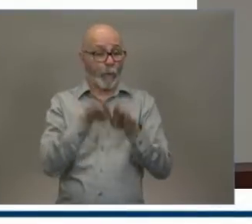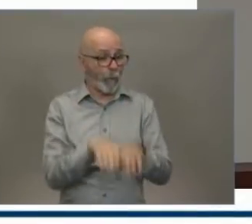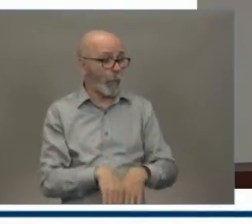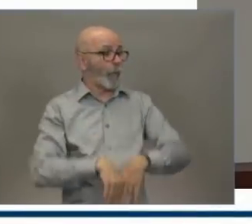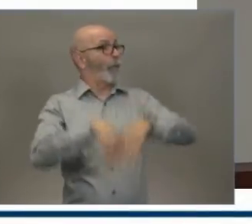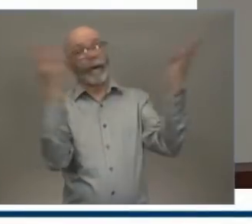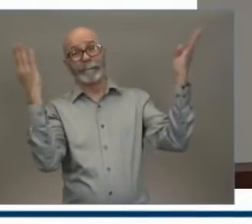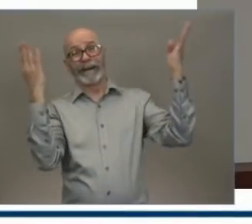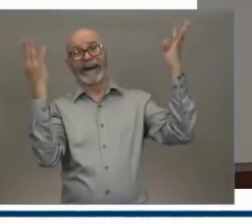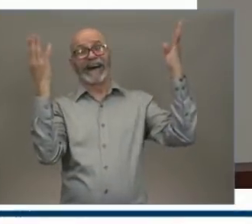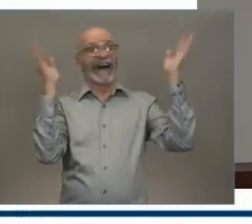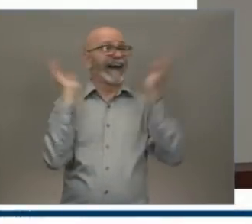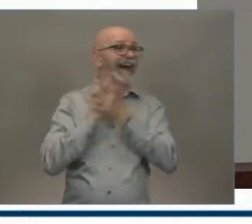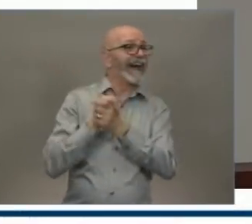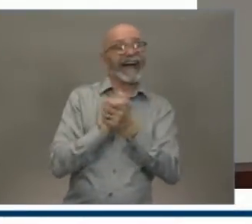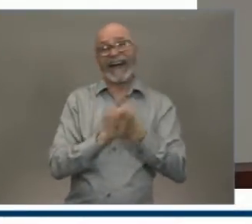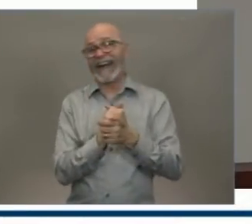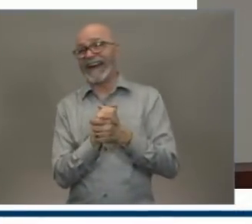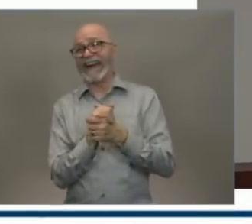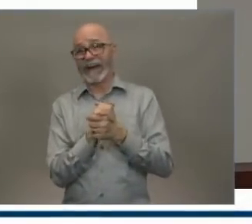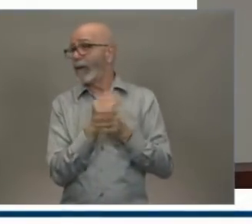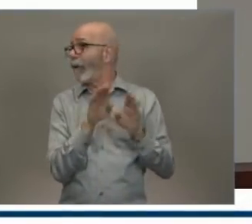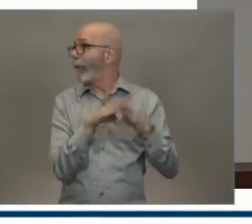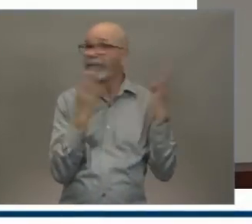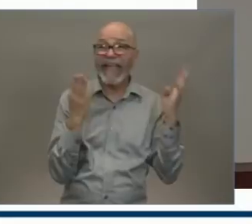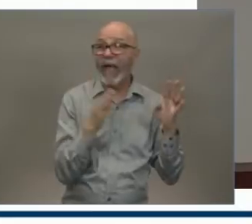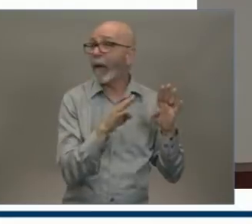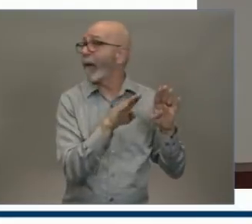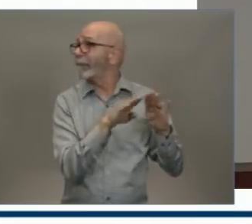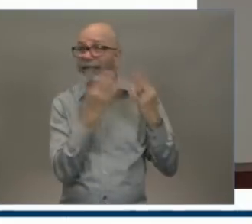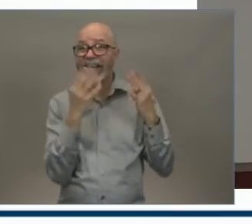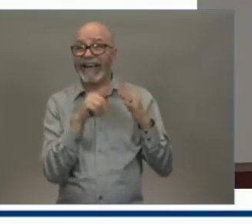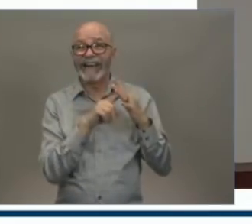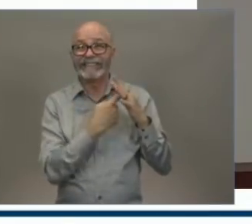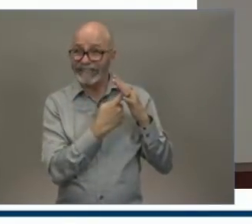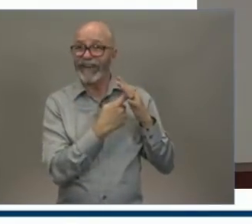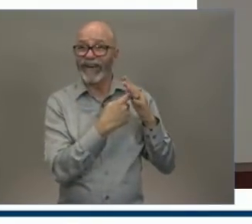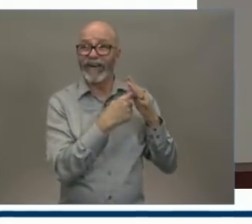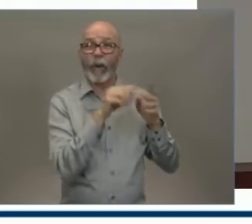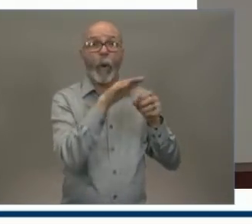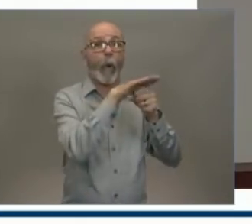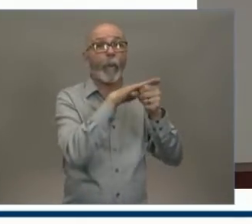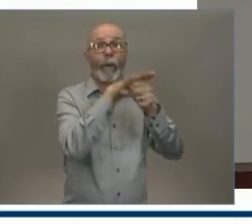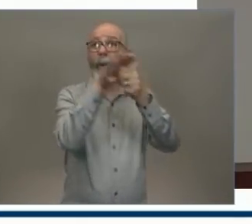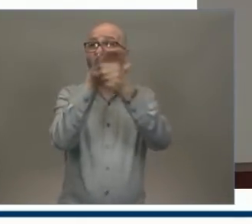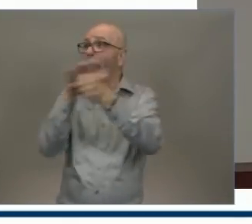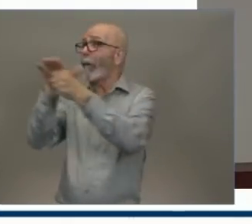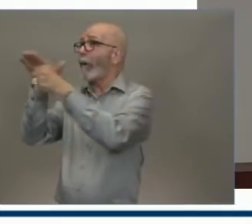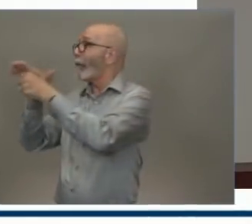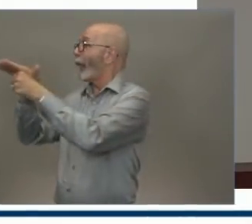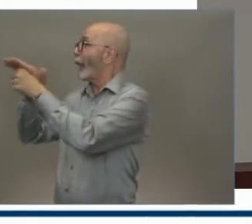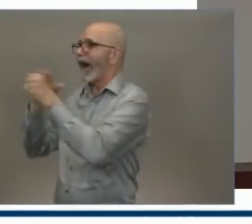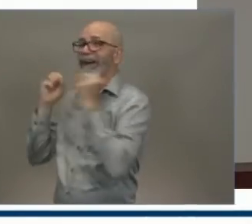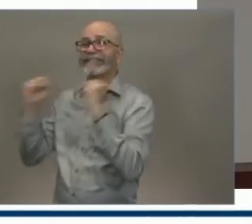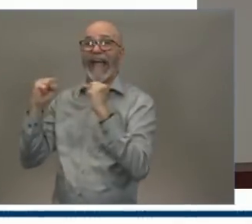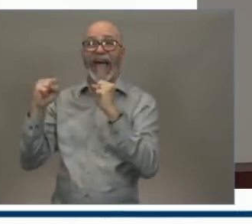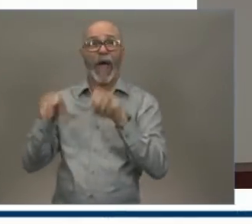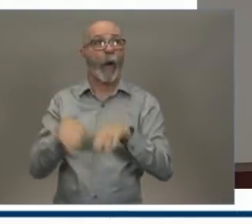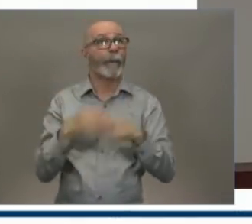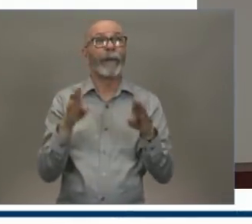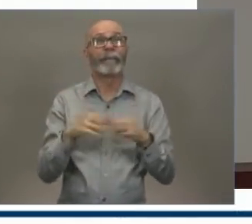around us was also reopening because everybody had low COVID. This time, with the second wave, we have to